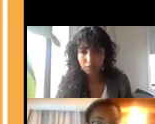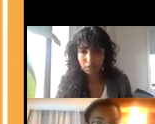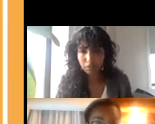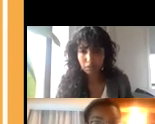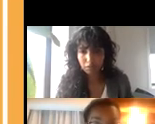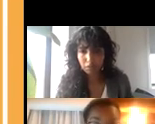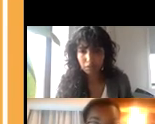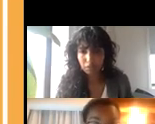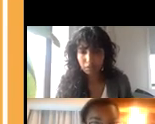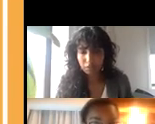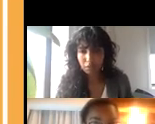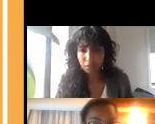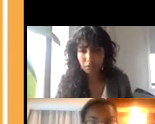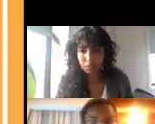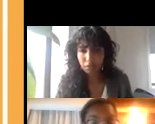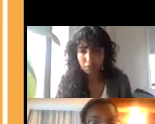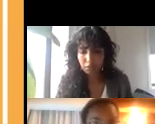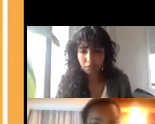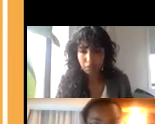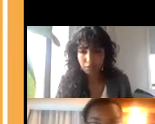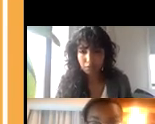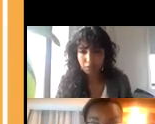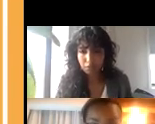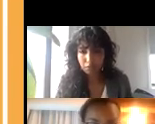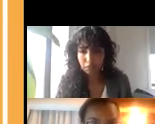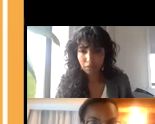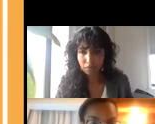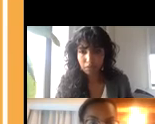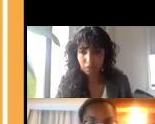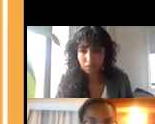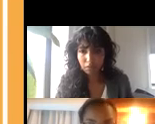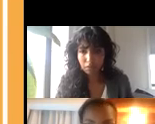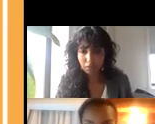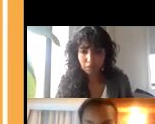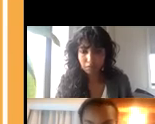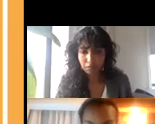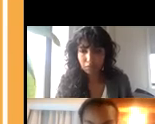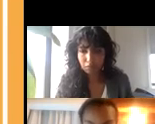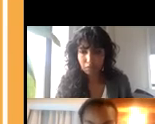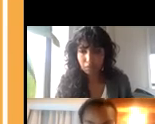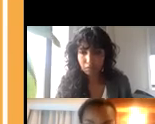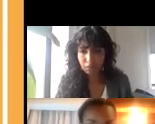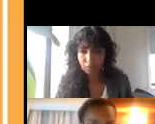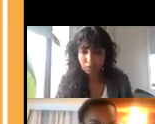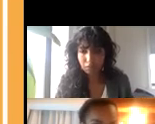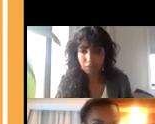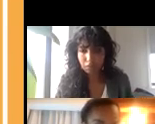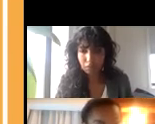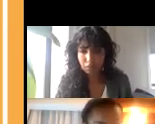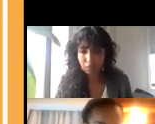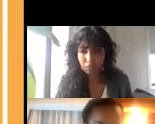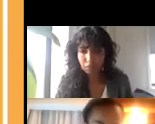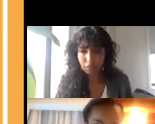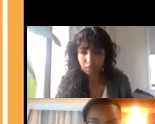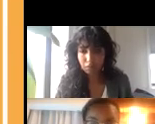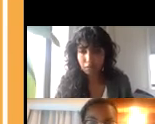stigmatizing language and challenge and tear down the false narratives that have been built around the family regulation system and people who parent and use